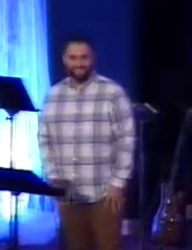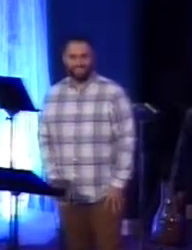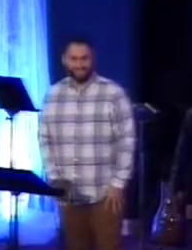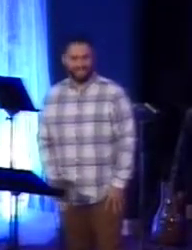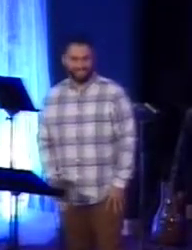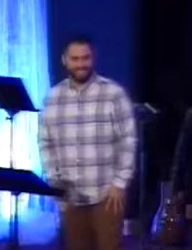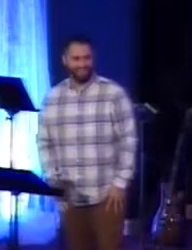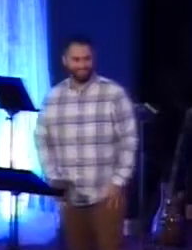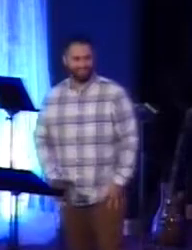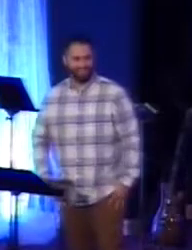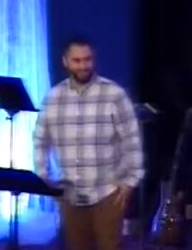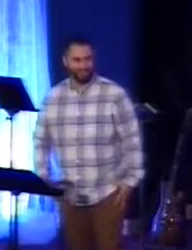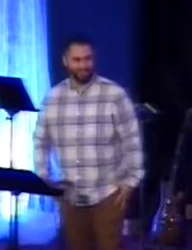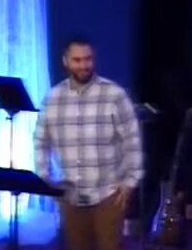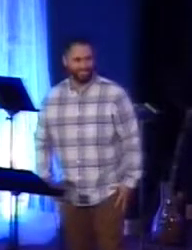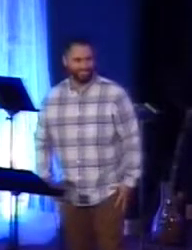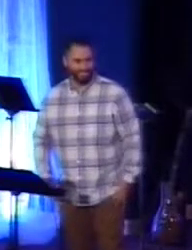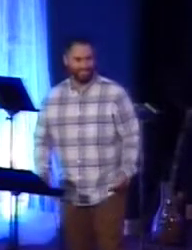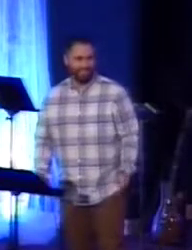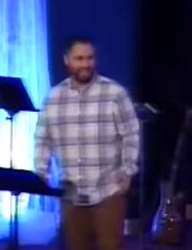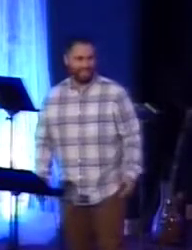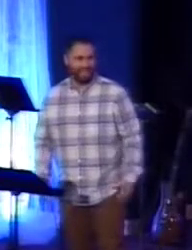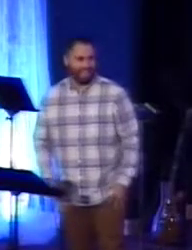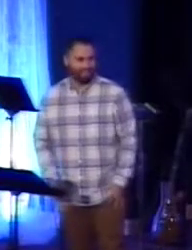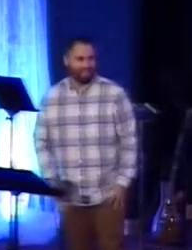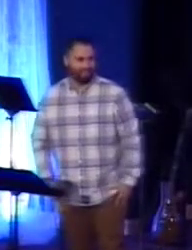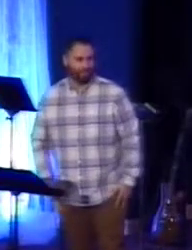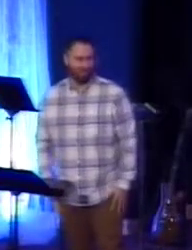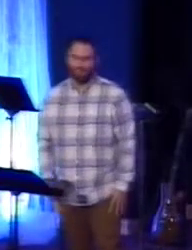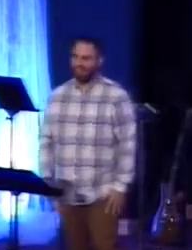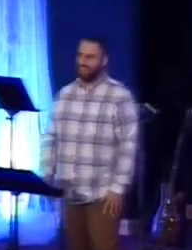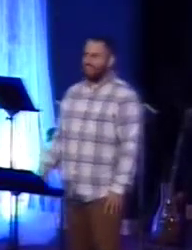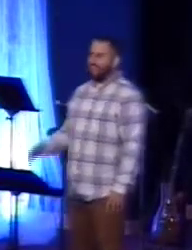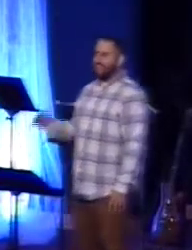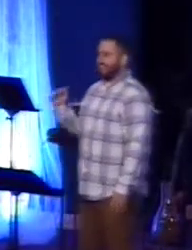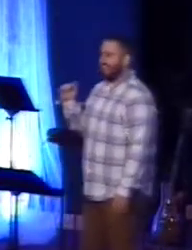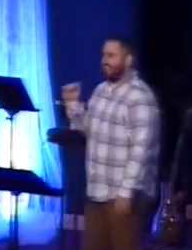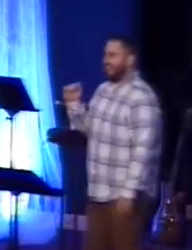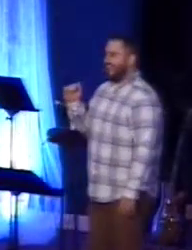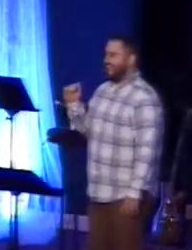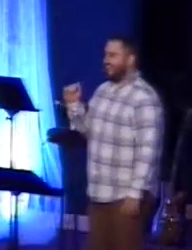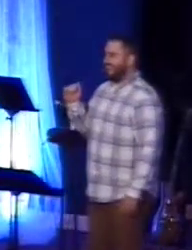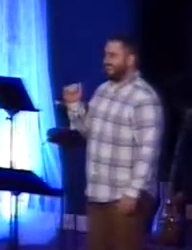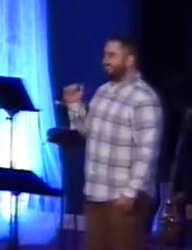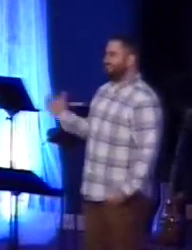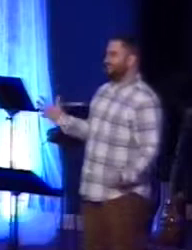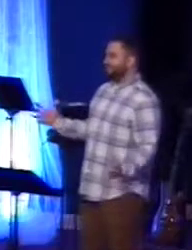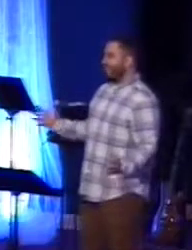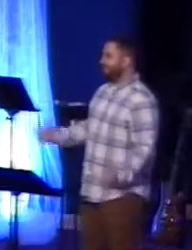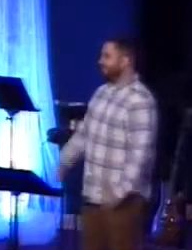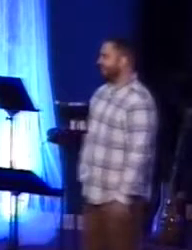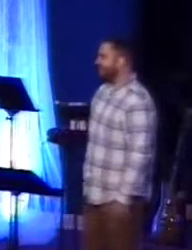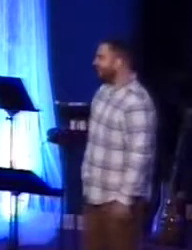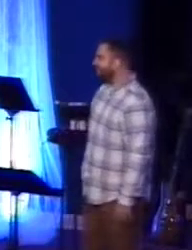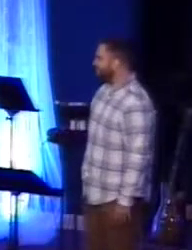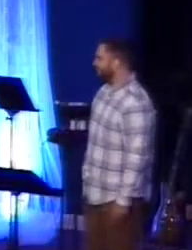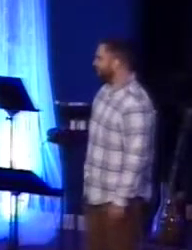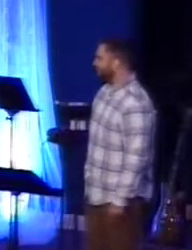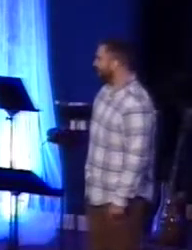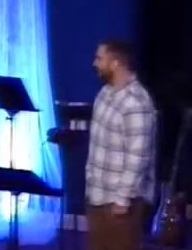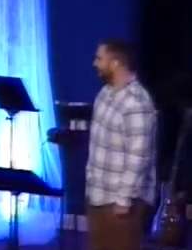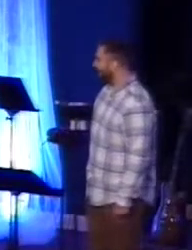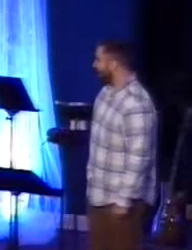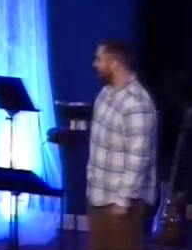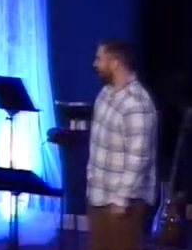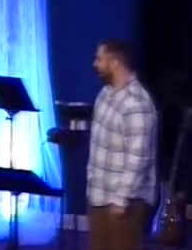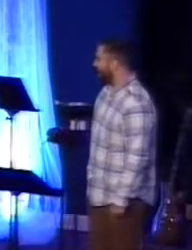I undressed myself except for my shorts, AKA my underwear. And you can only imagine, like, why is this person